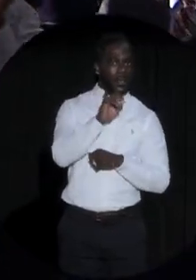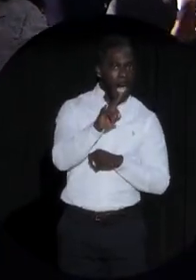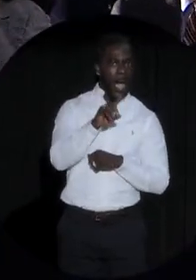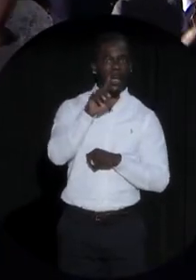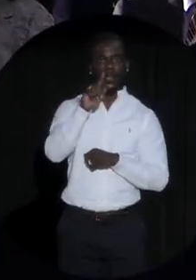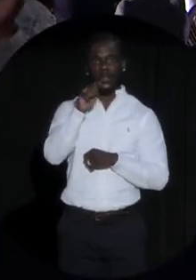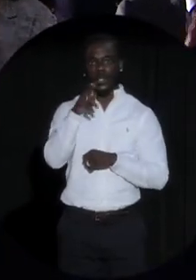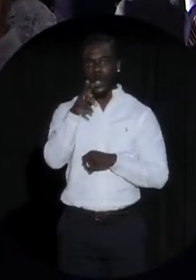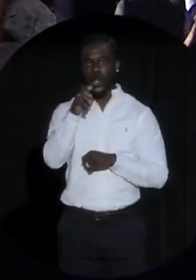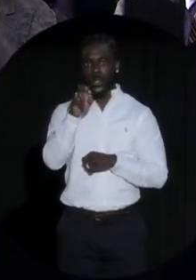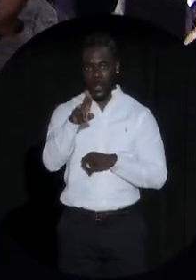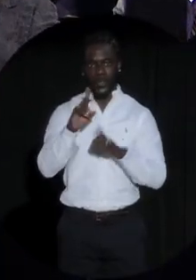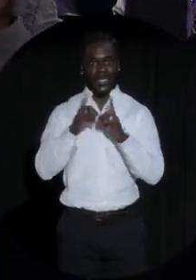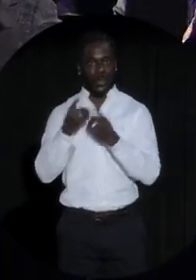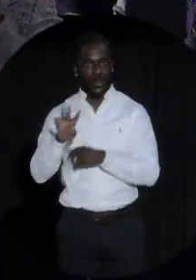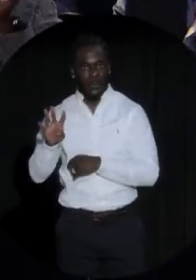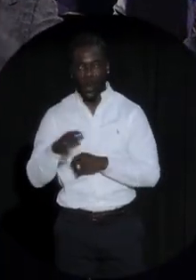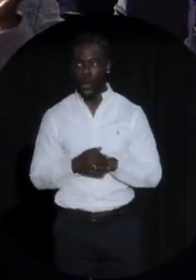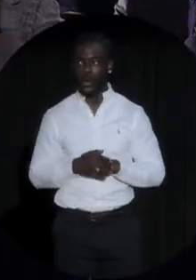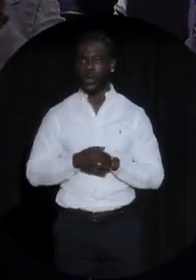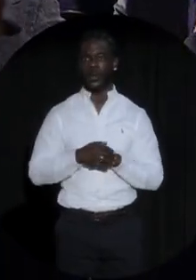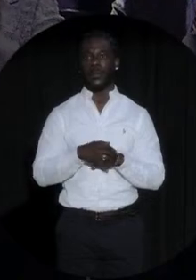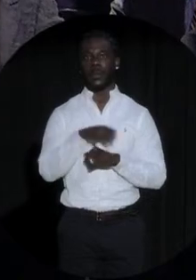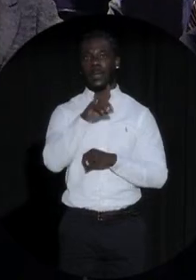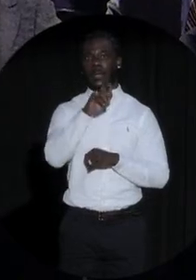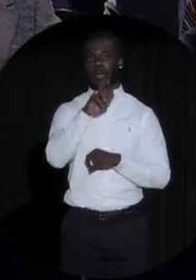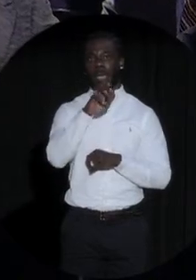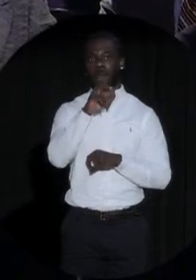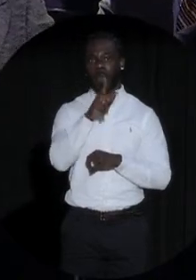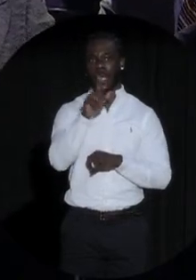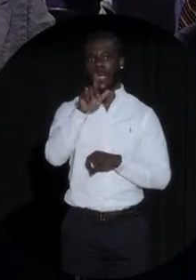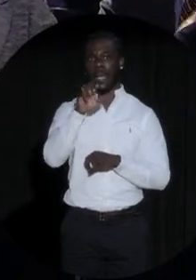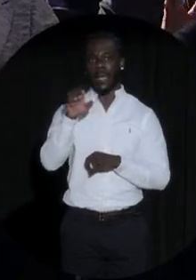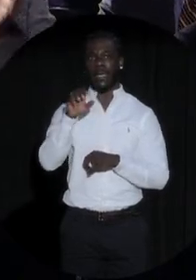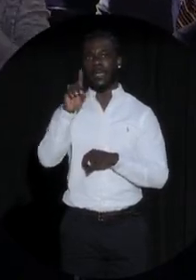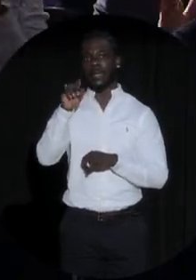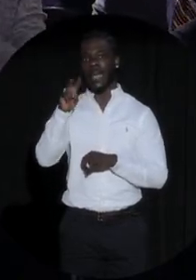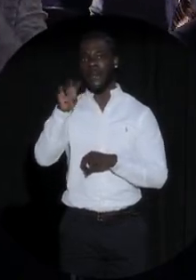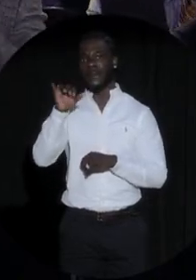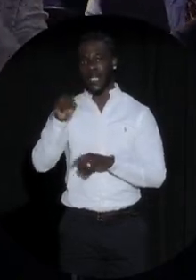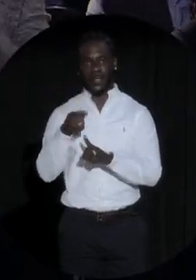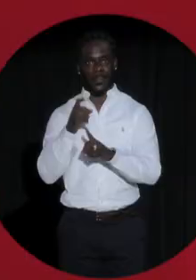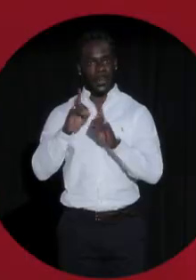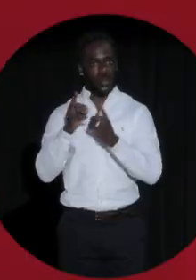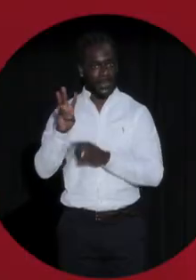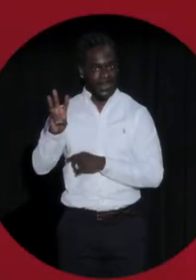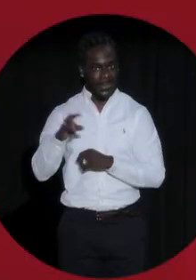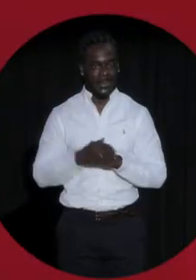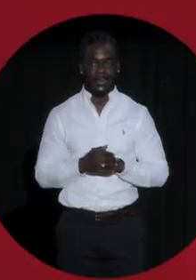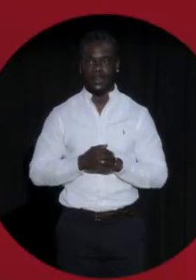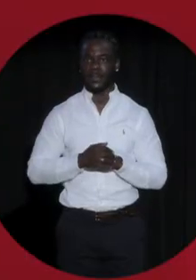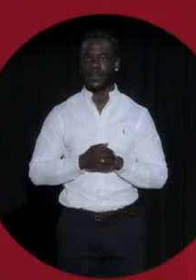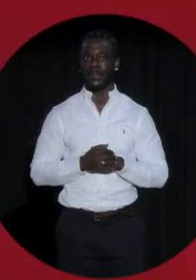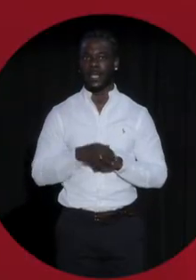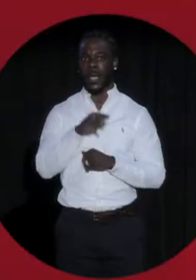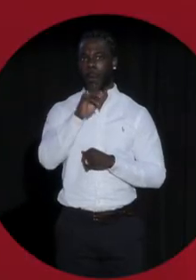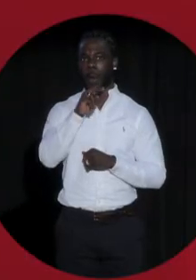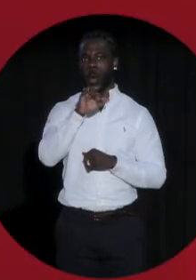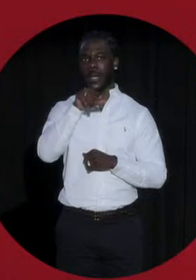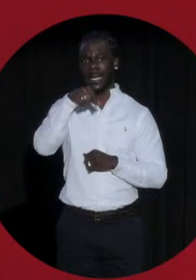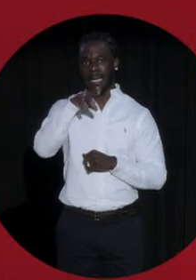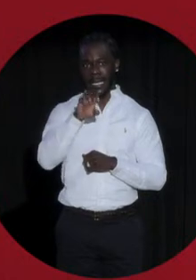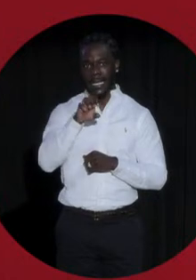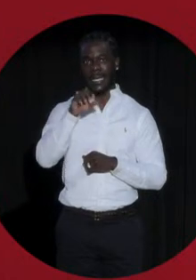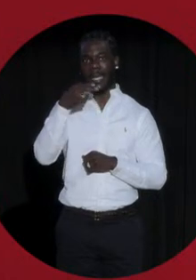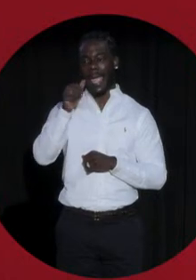4. The Honorable Derek Leon Davis, District 6. And the Honorable Monique